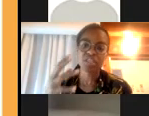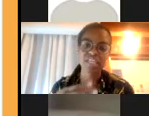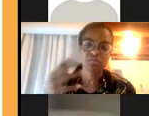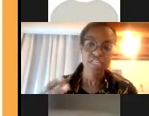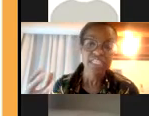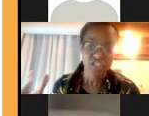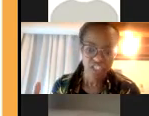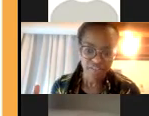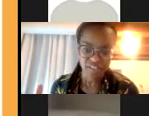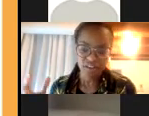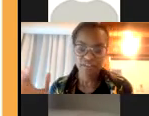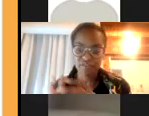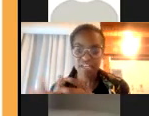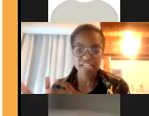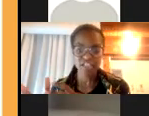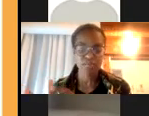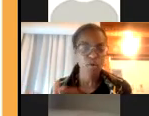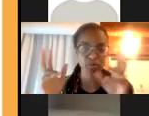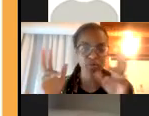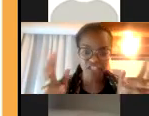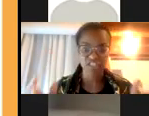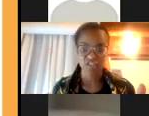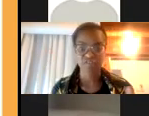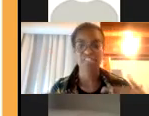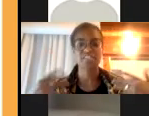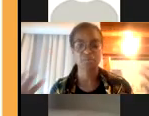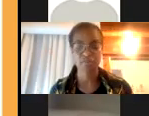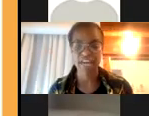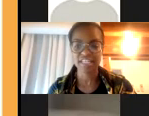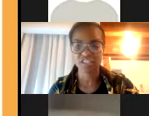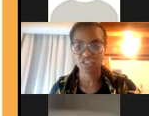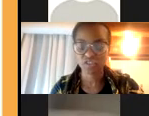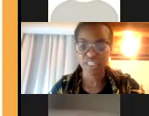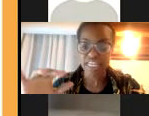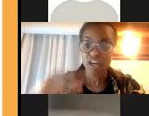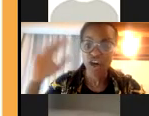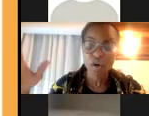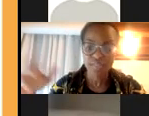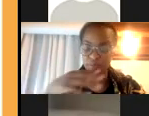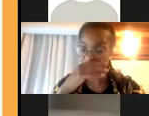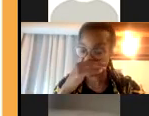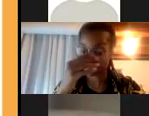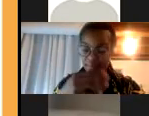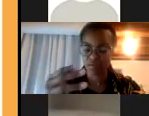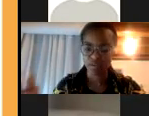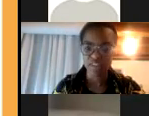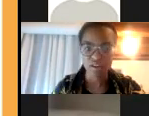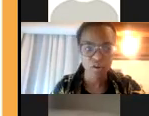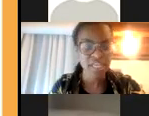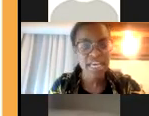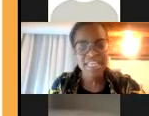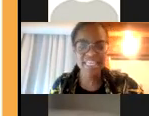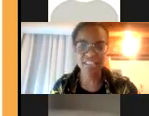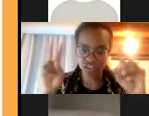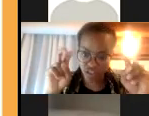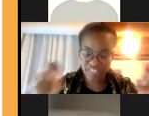even if we look at recent shifts of funding to more prevention services that are provided to children in homes and provided to families when they're in the